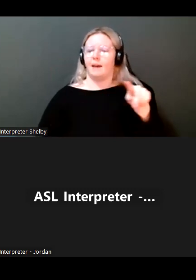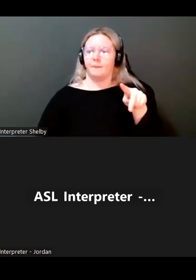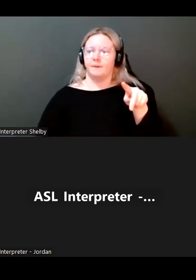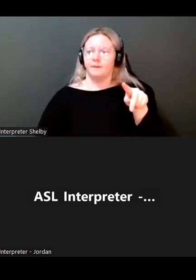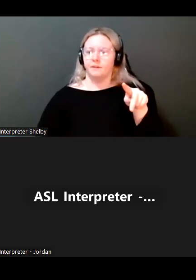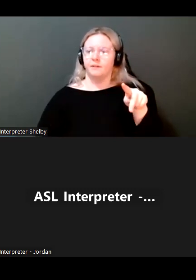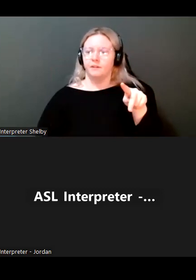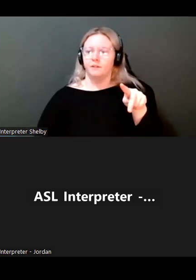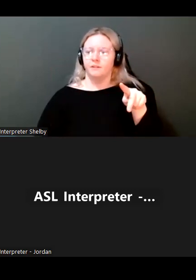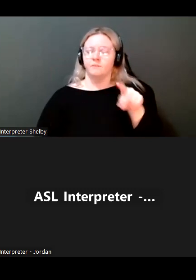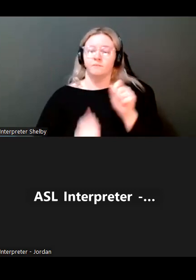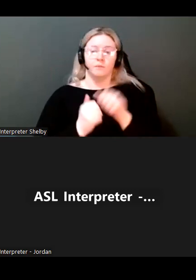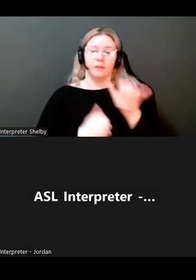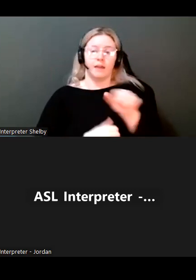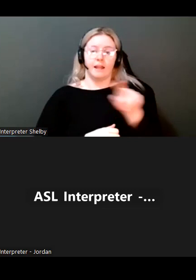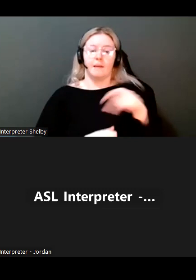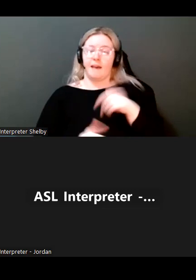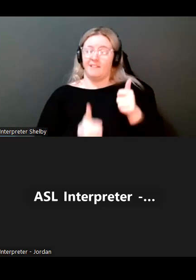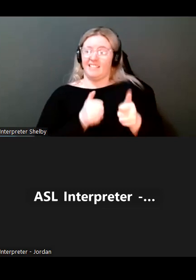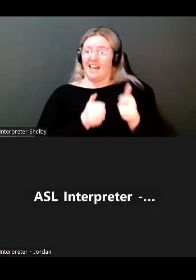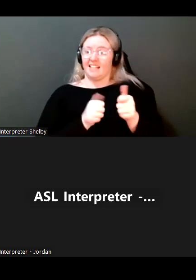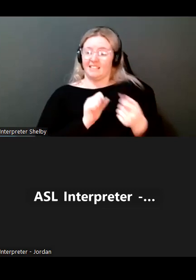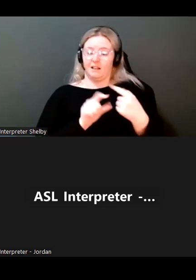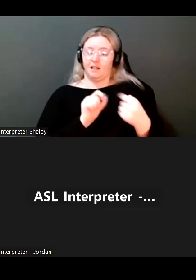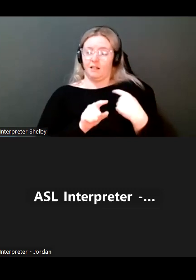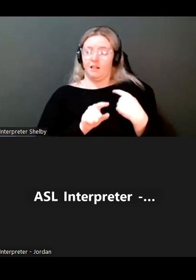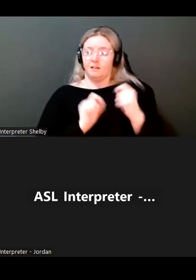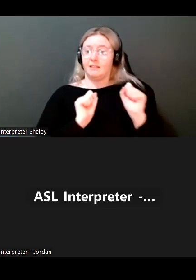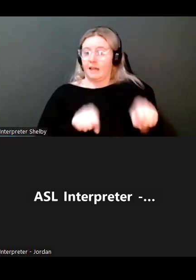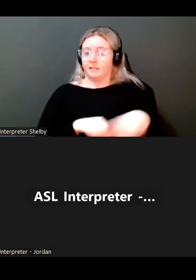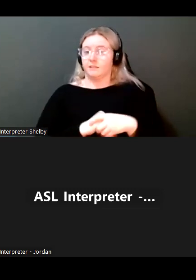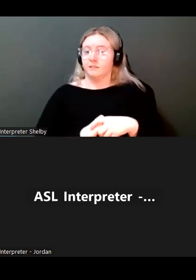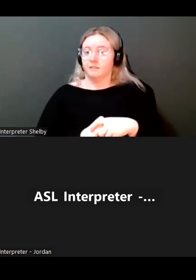through that app, there is a text option for the crisis line.